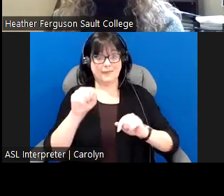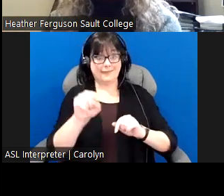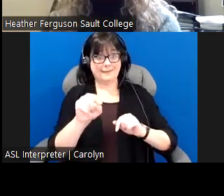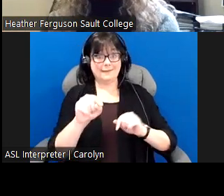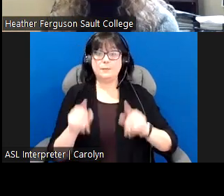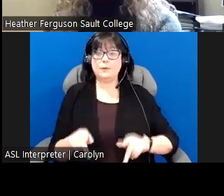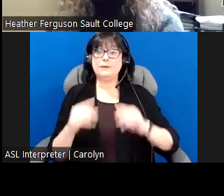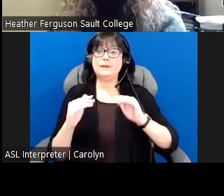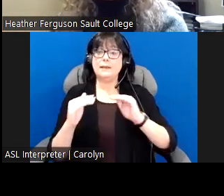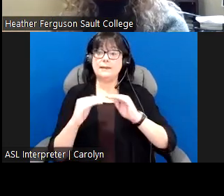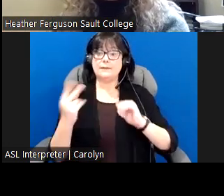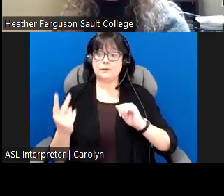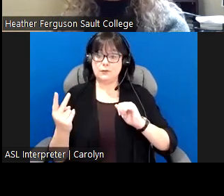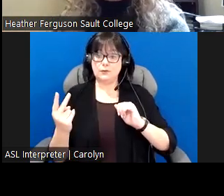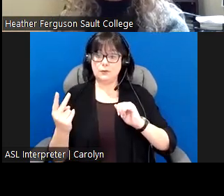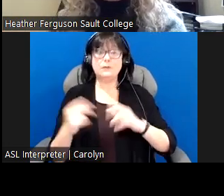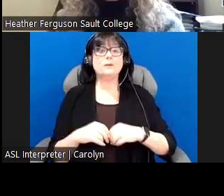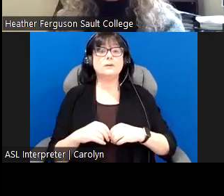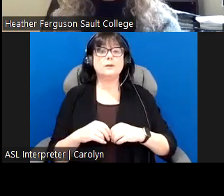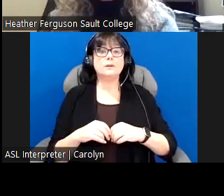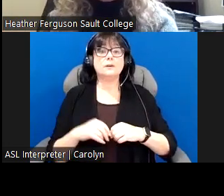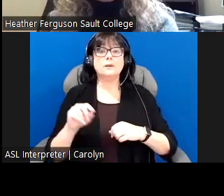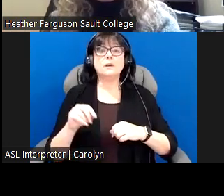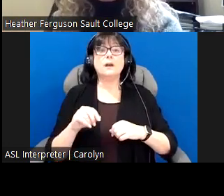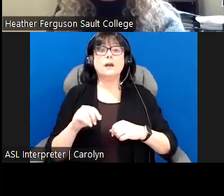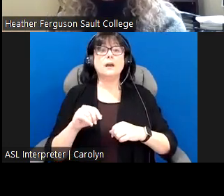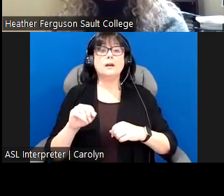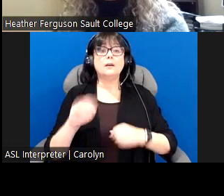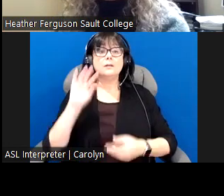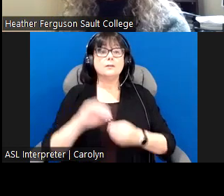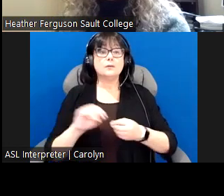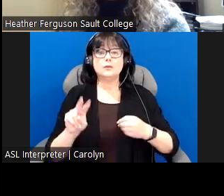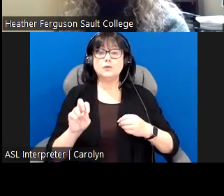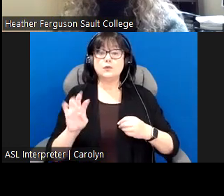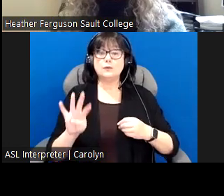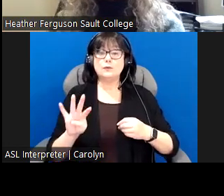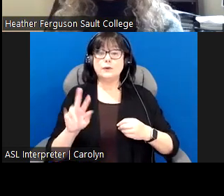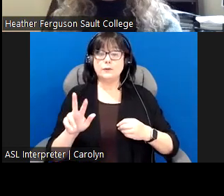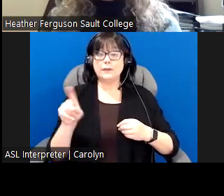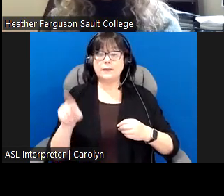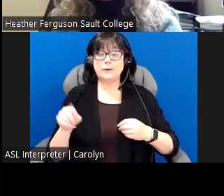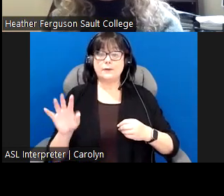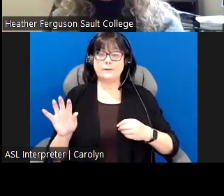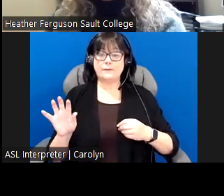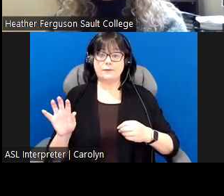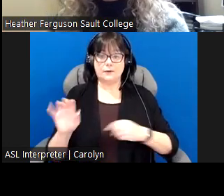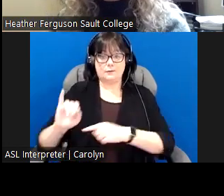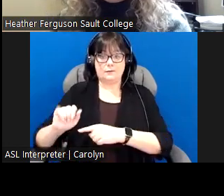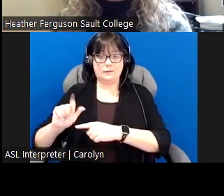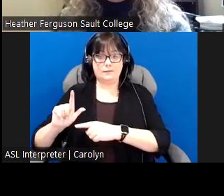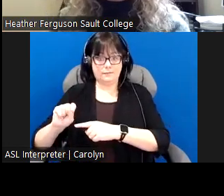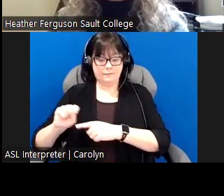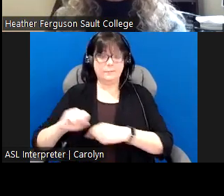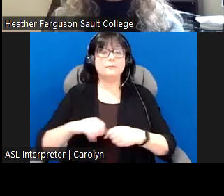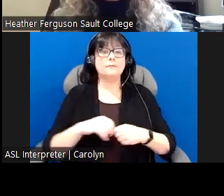the score is 243 out of 500. So that's where it aligns with the IELTS. And then for the